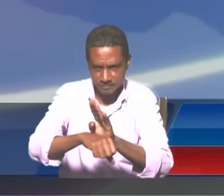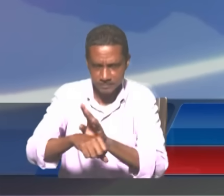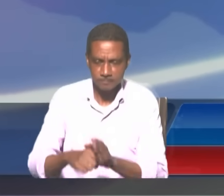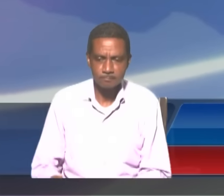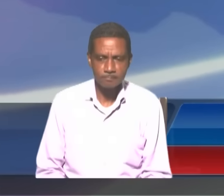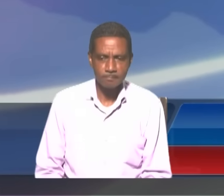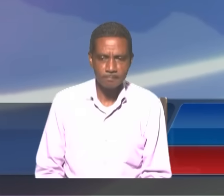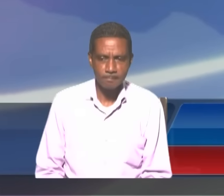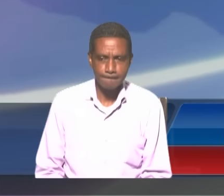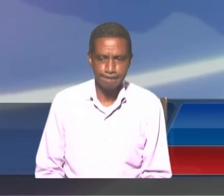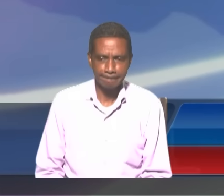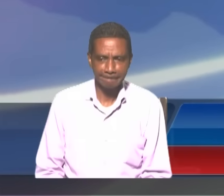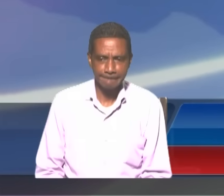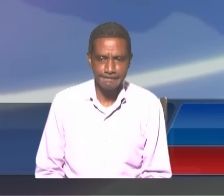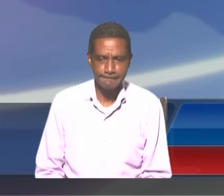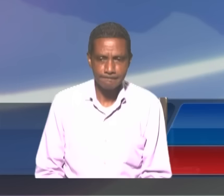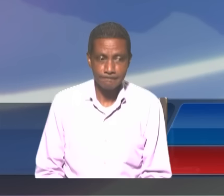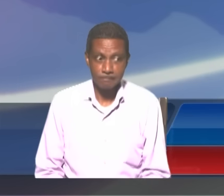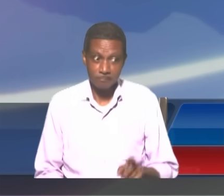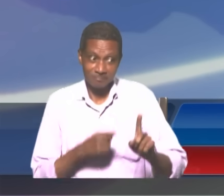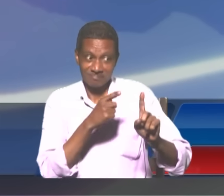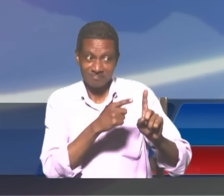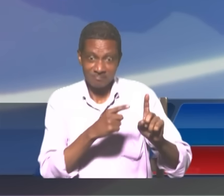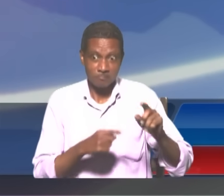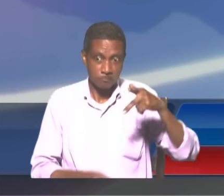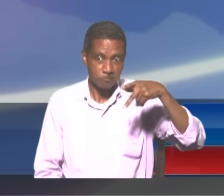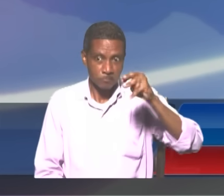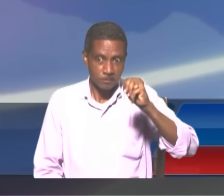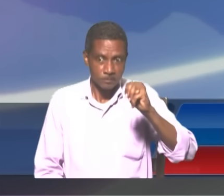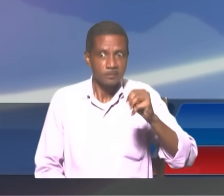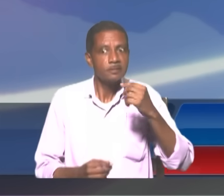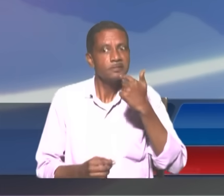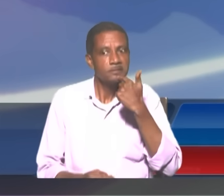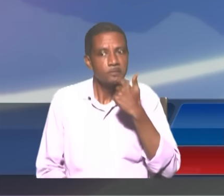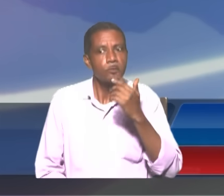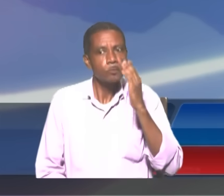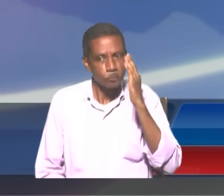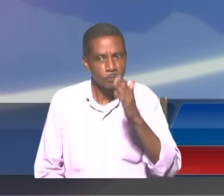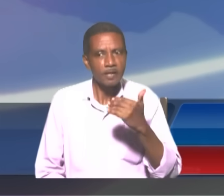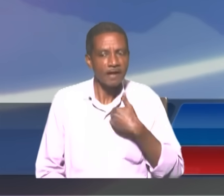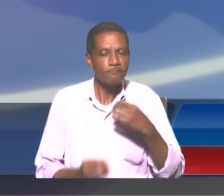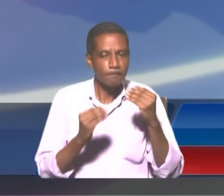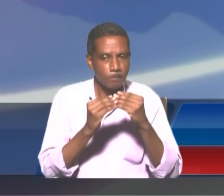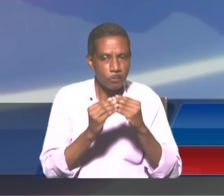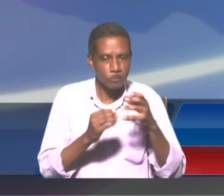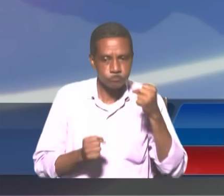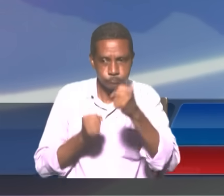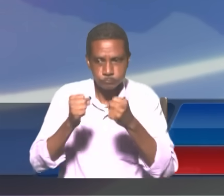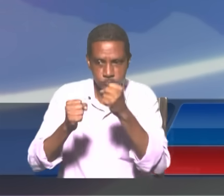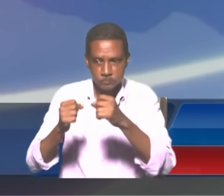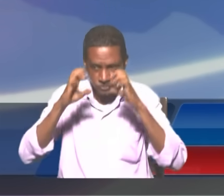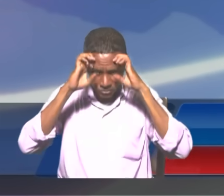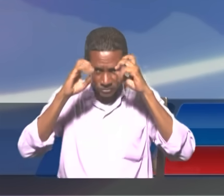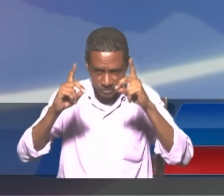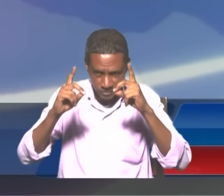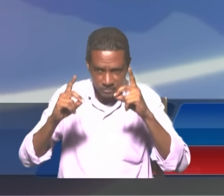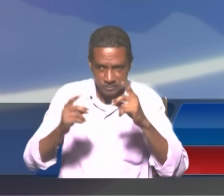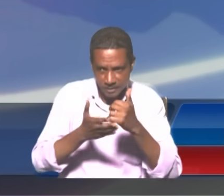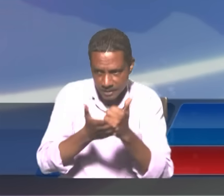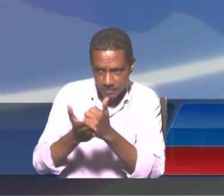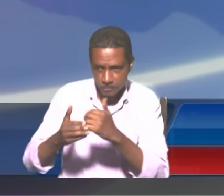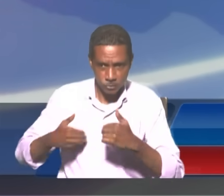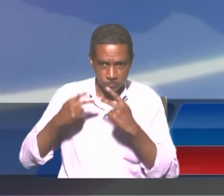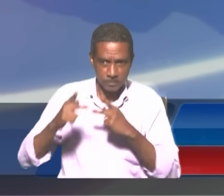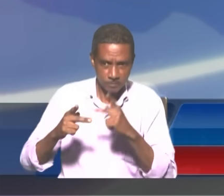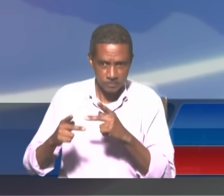Meanwhile, the Prime Minister assured that there will be more technical vocational educators to cater for the needs of youth. In her message